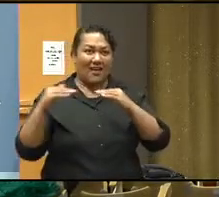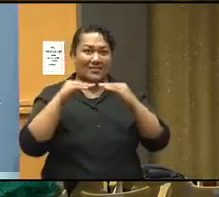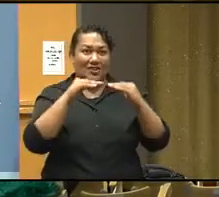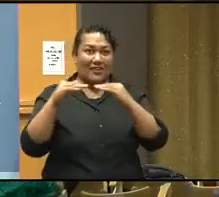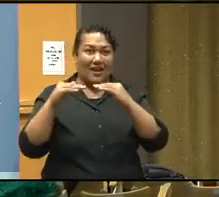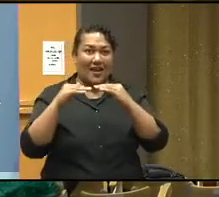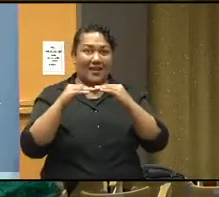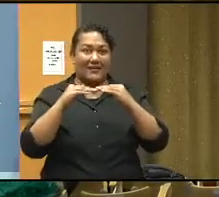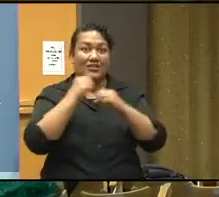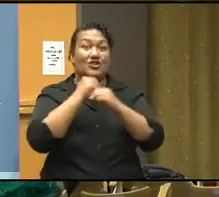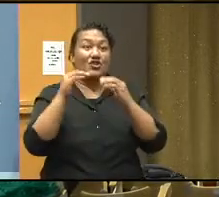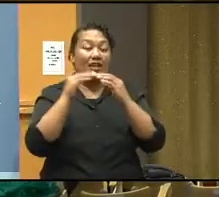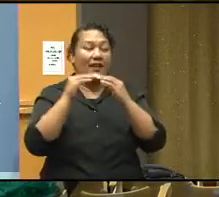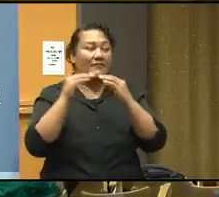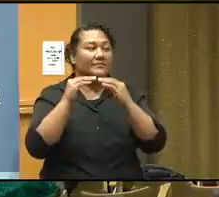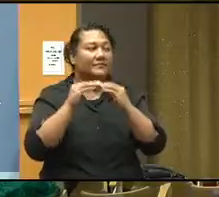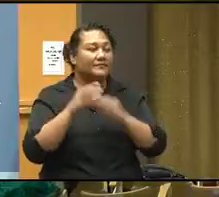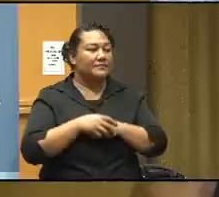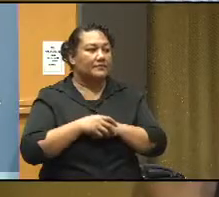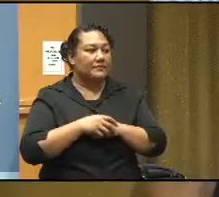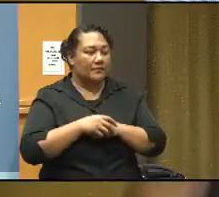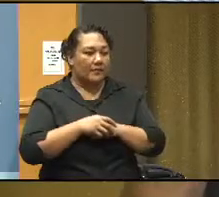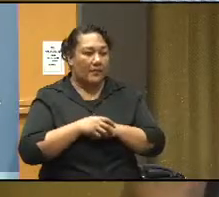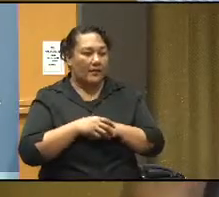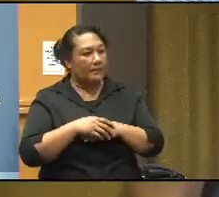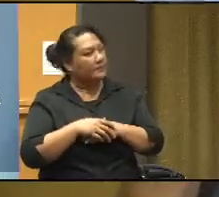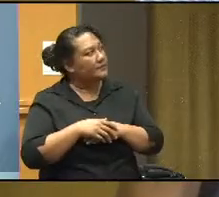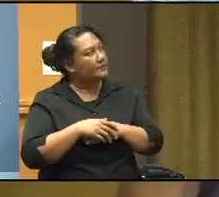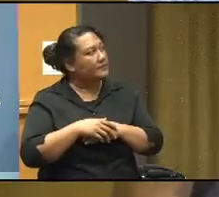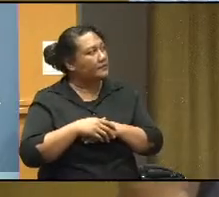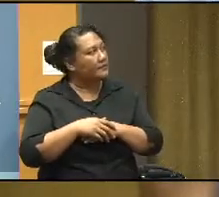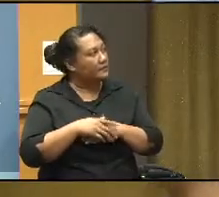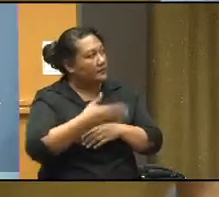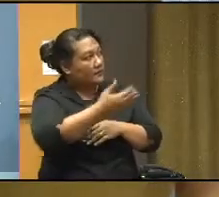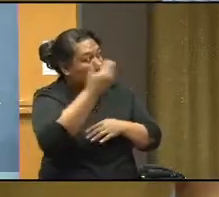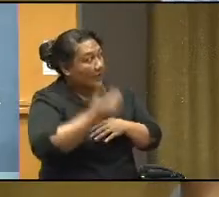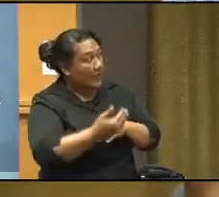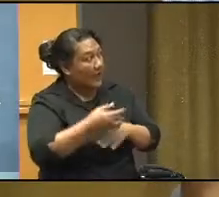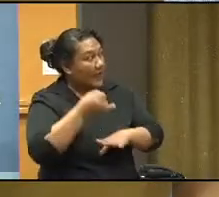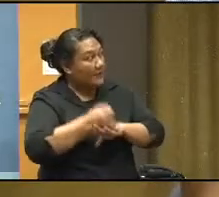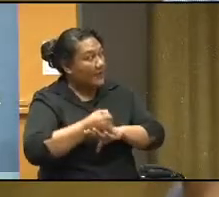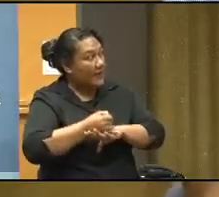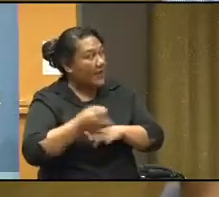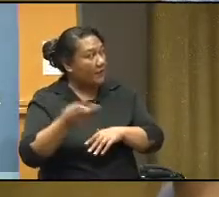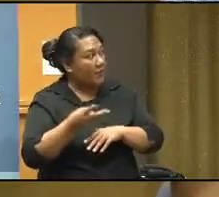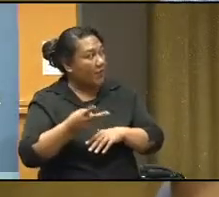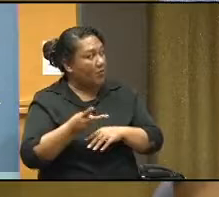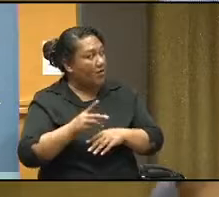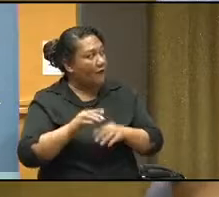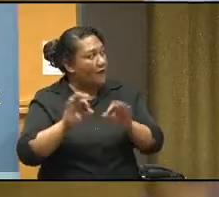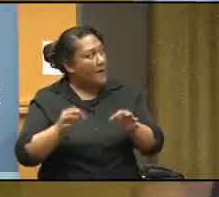think our guest speaker earlier did a good job on that aspect, but I'll keep a slide for that as